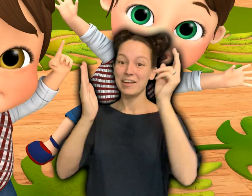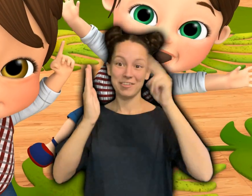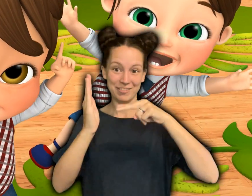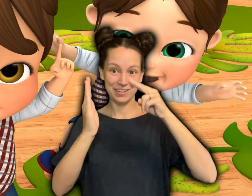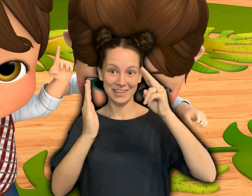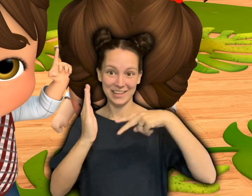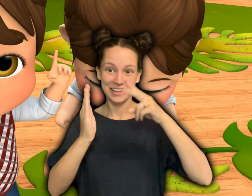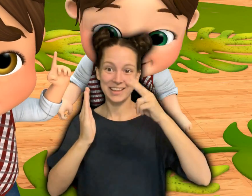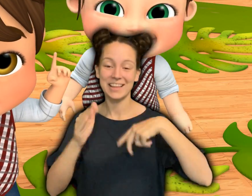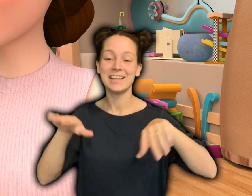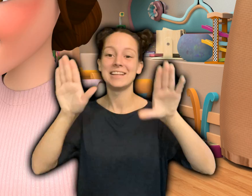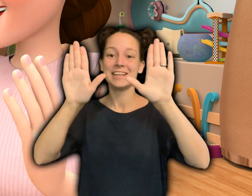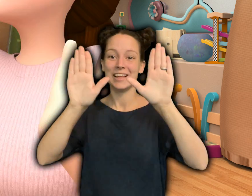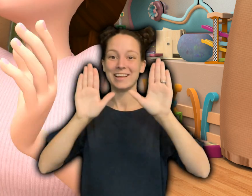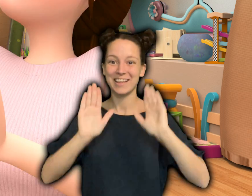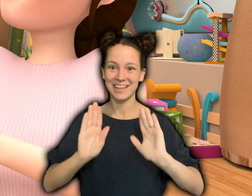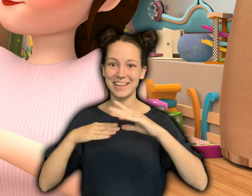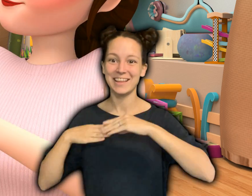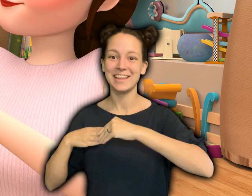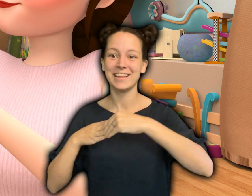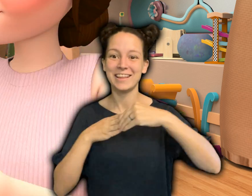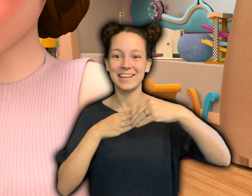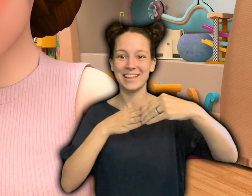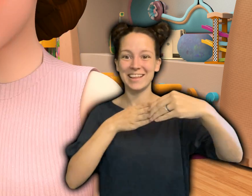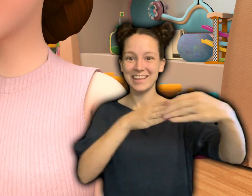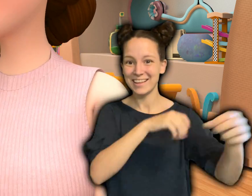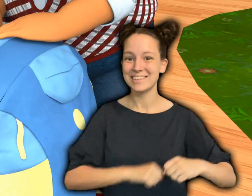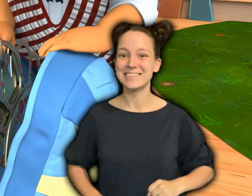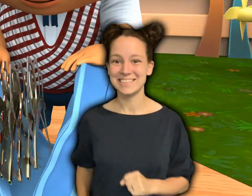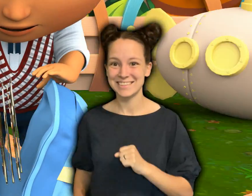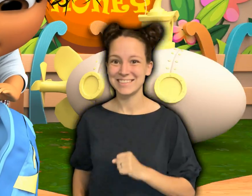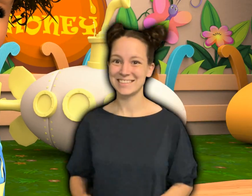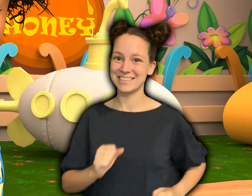Reading is a wonderful guide